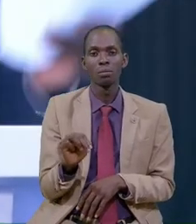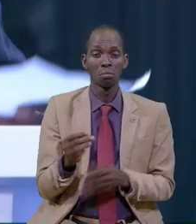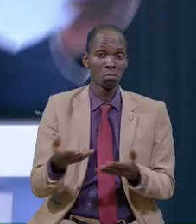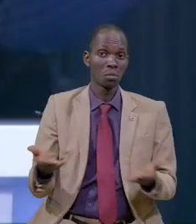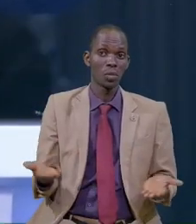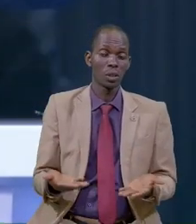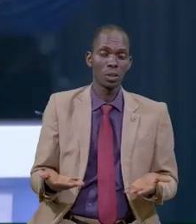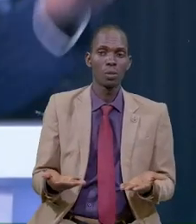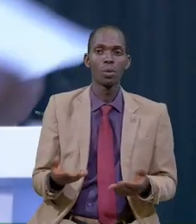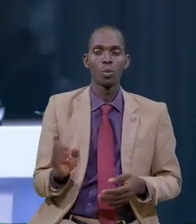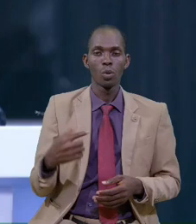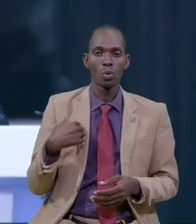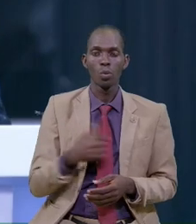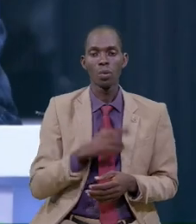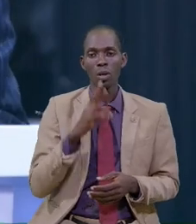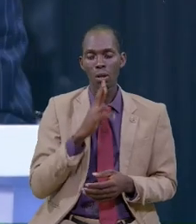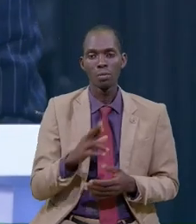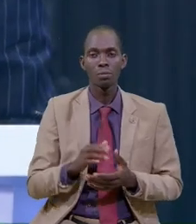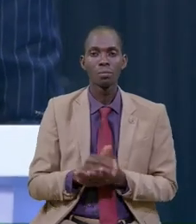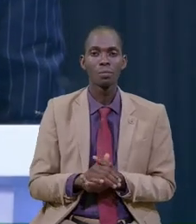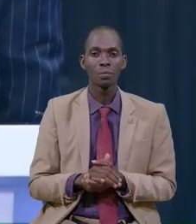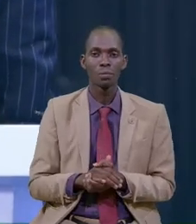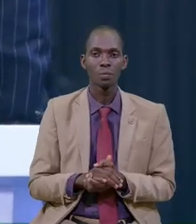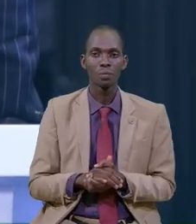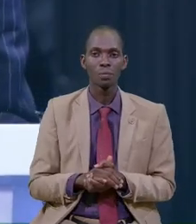we have the canopy on top